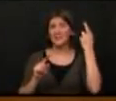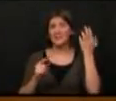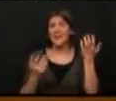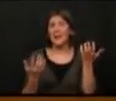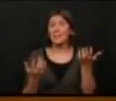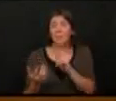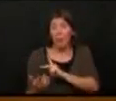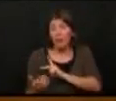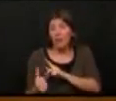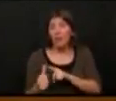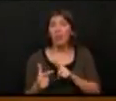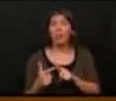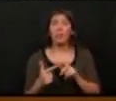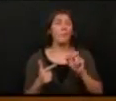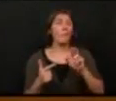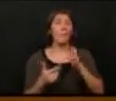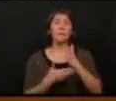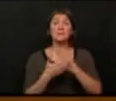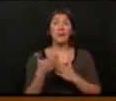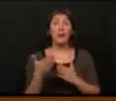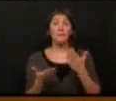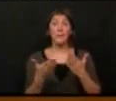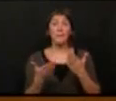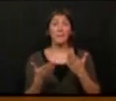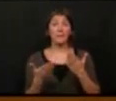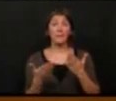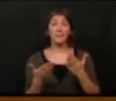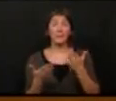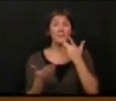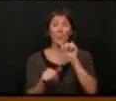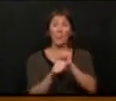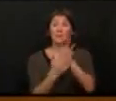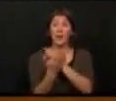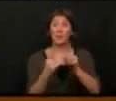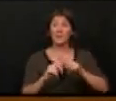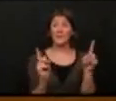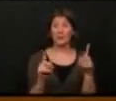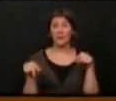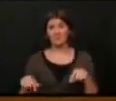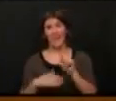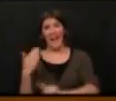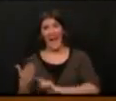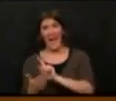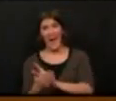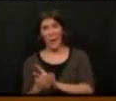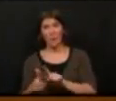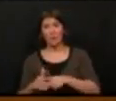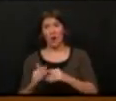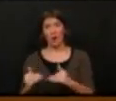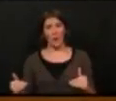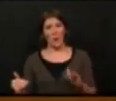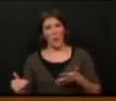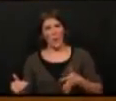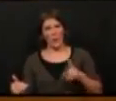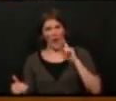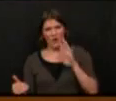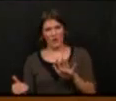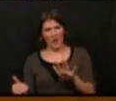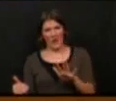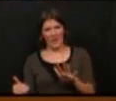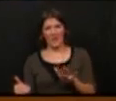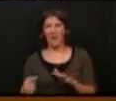reasons, you know, some of them could be for this work schedule, the hours or whatever. But they all have their personal reasons. Chief,